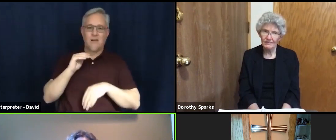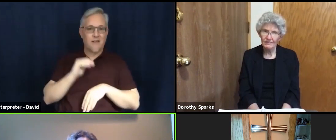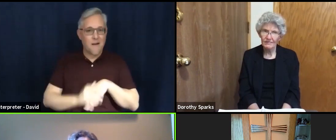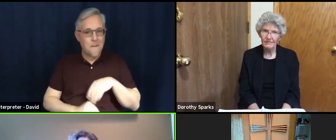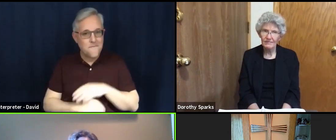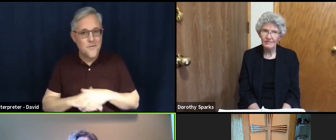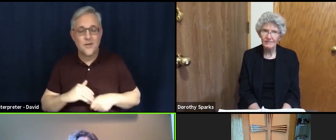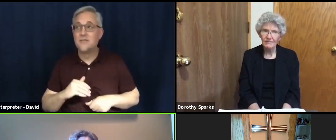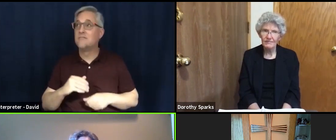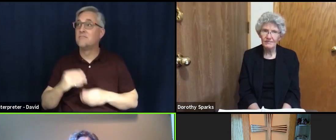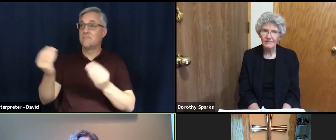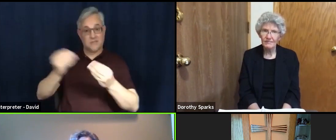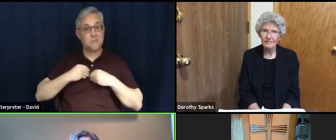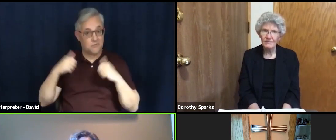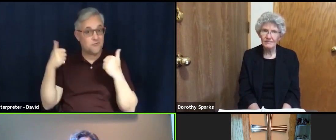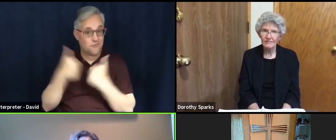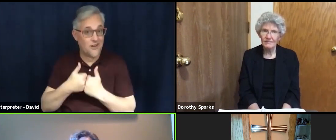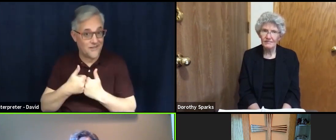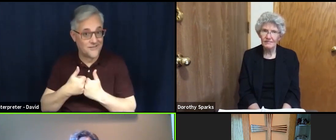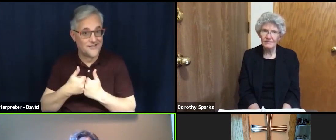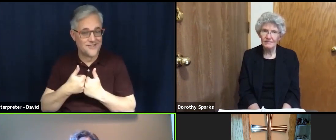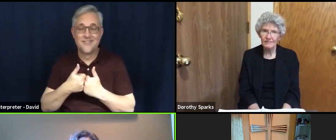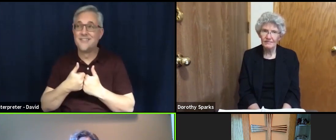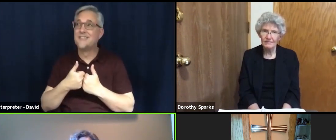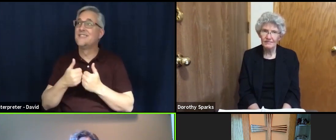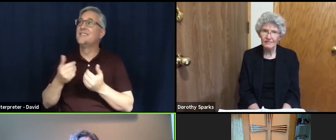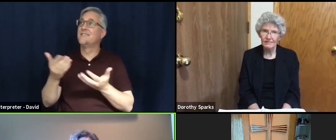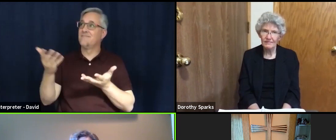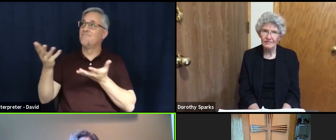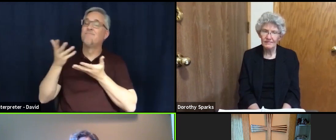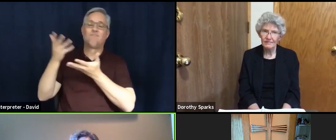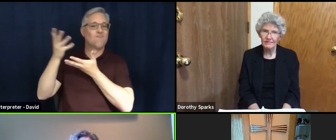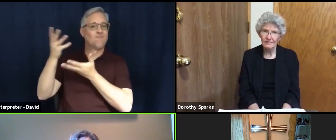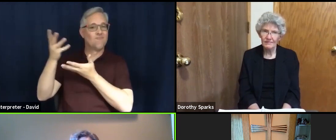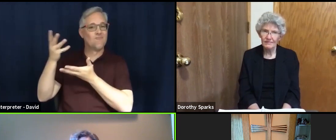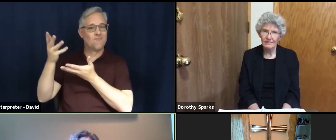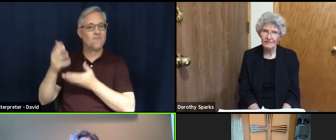and to challenge us in our lives.